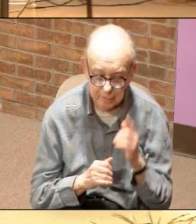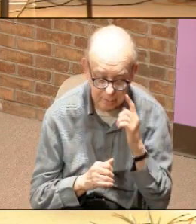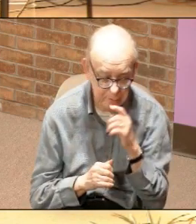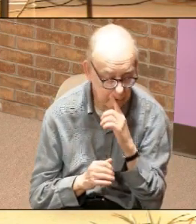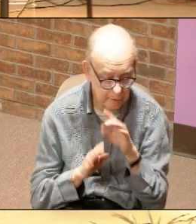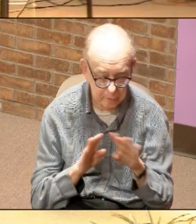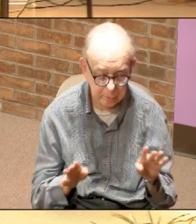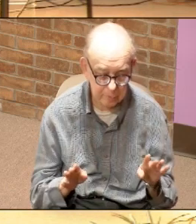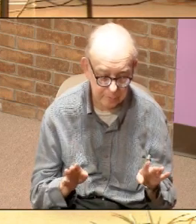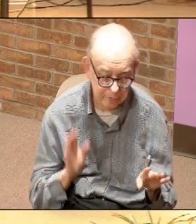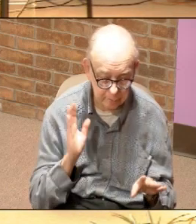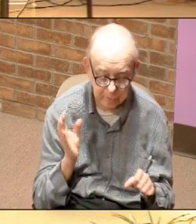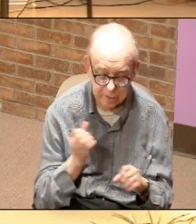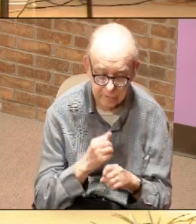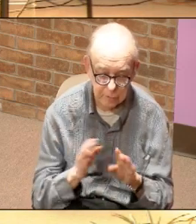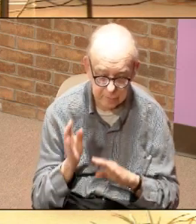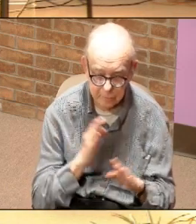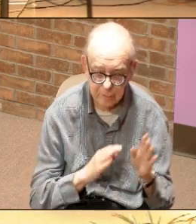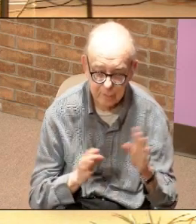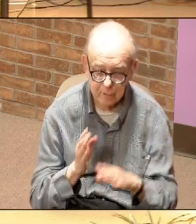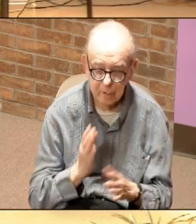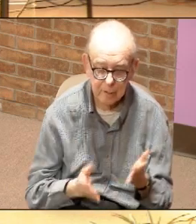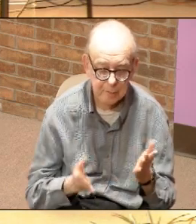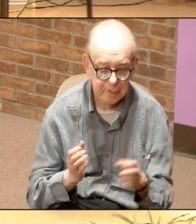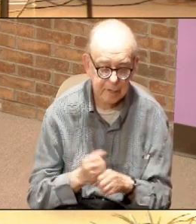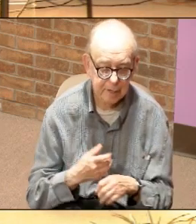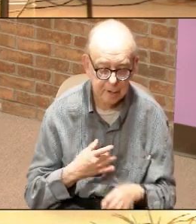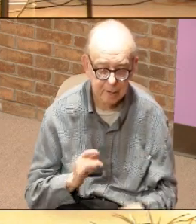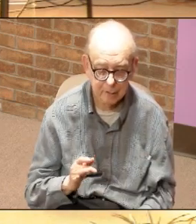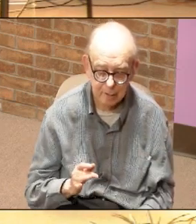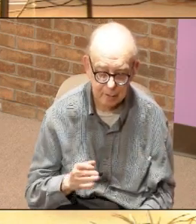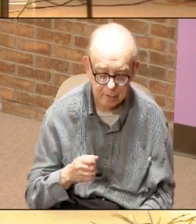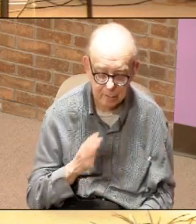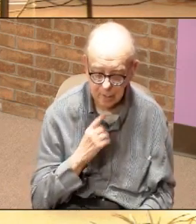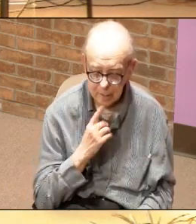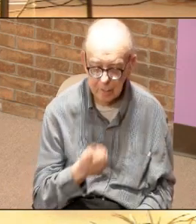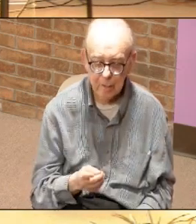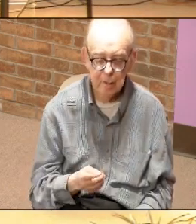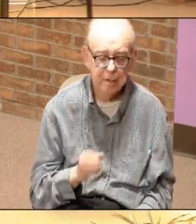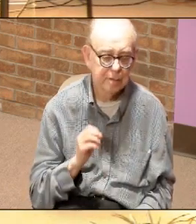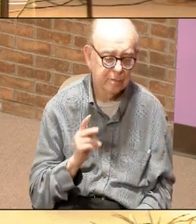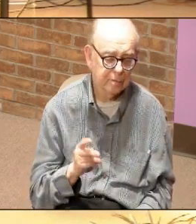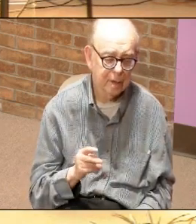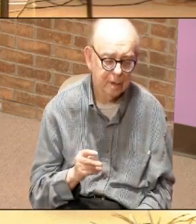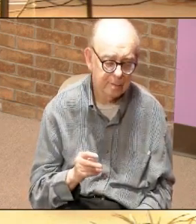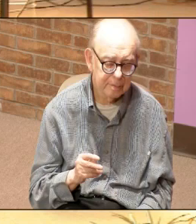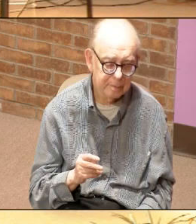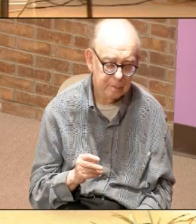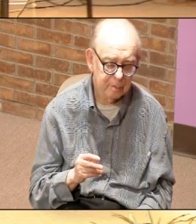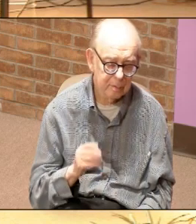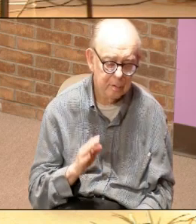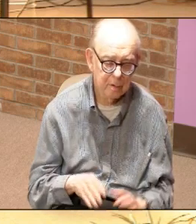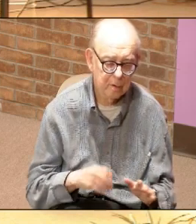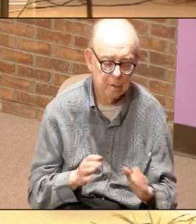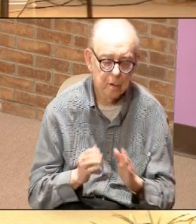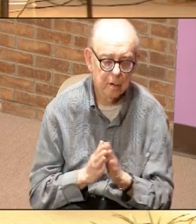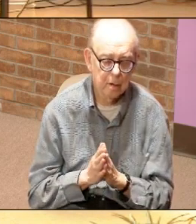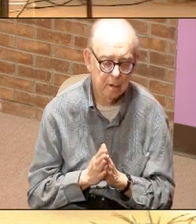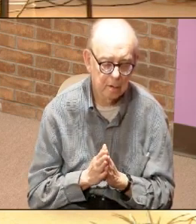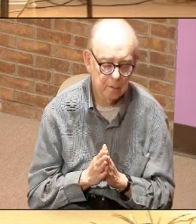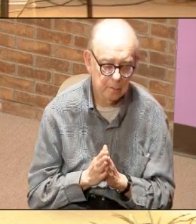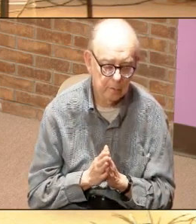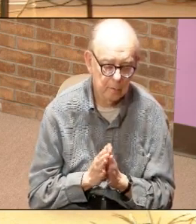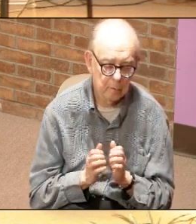That may get you into trouble. You may get hurt. And God says it's okay to walk and pray with your